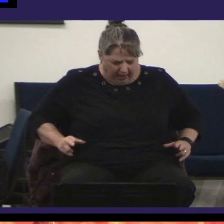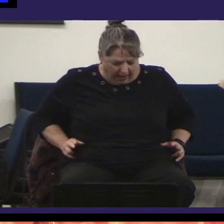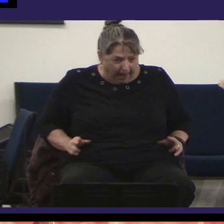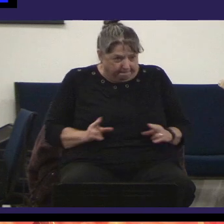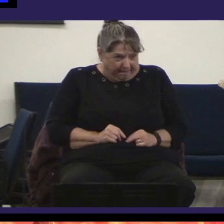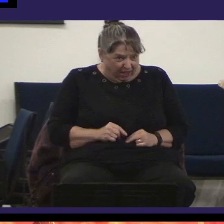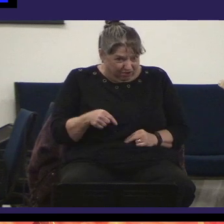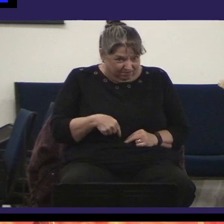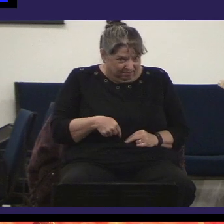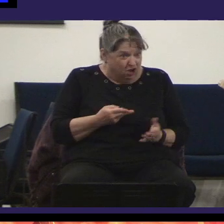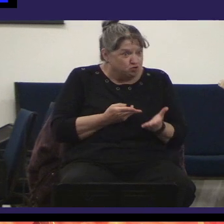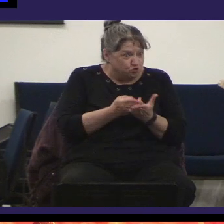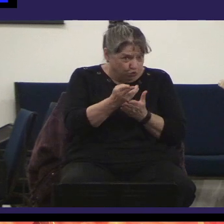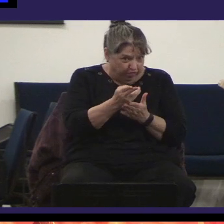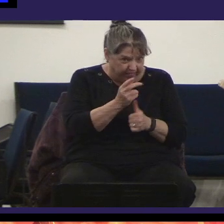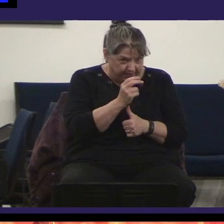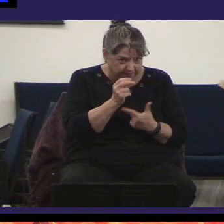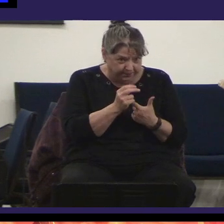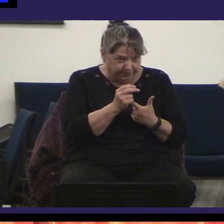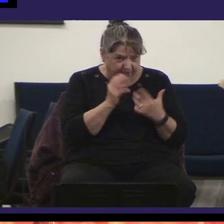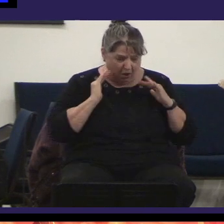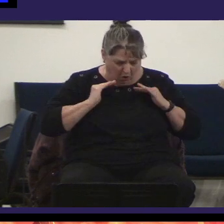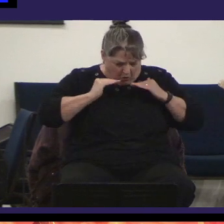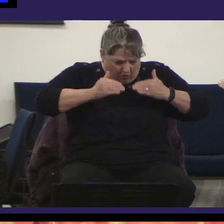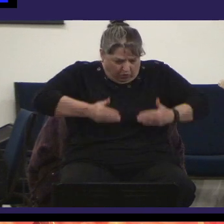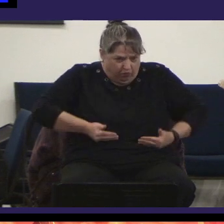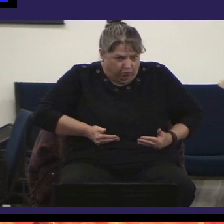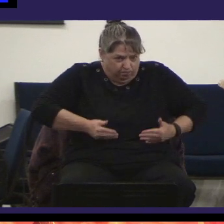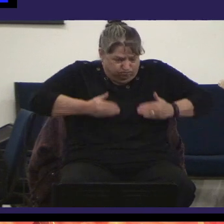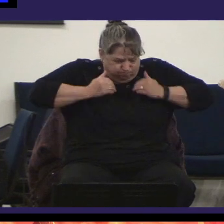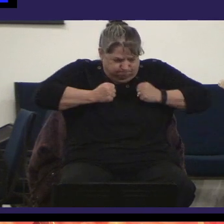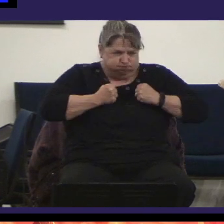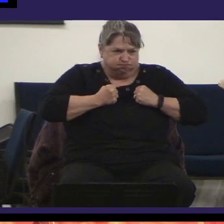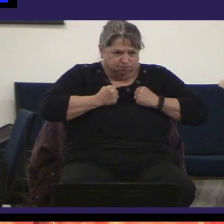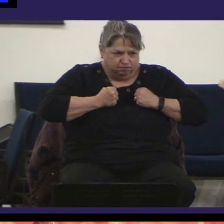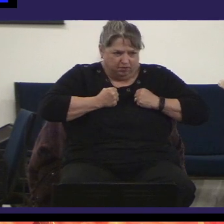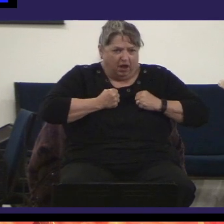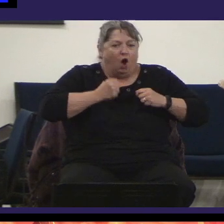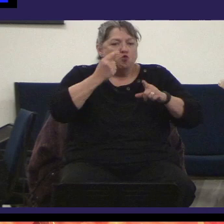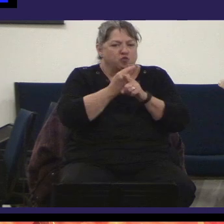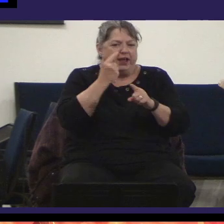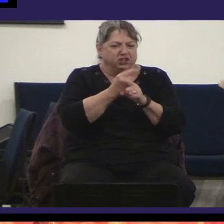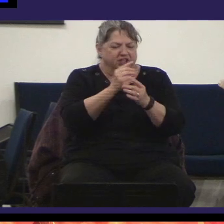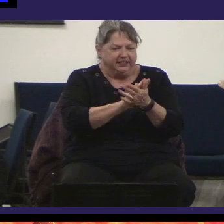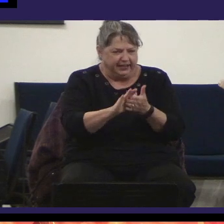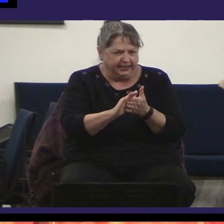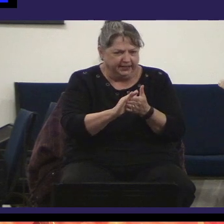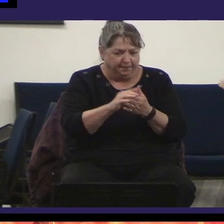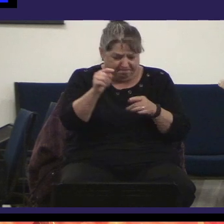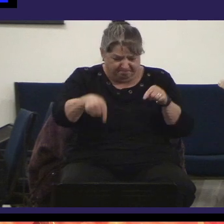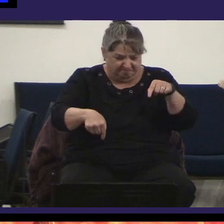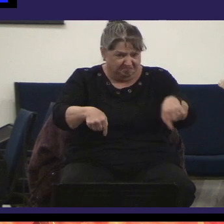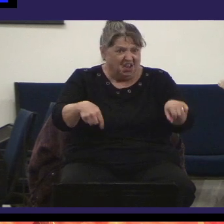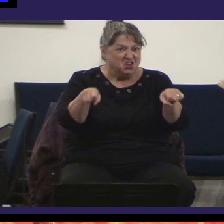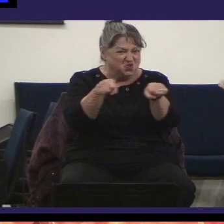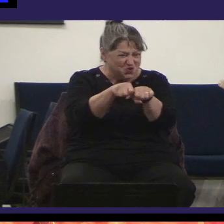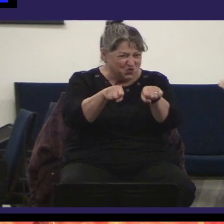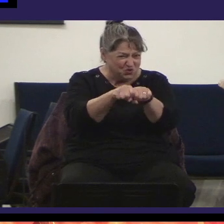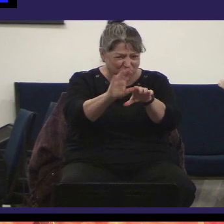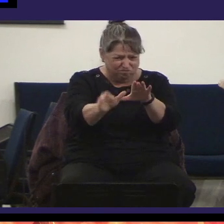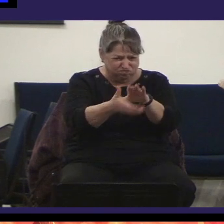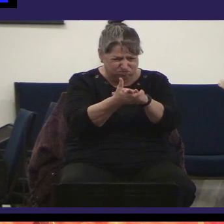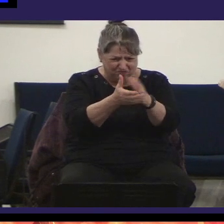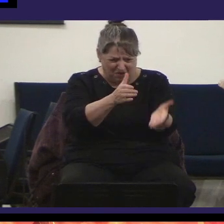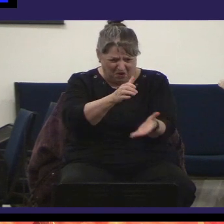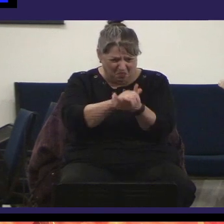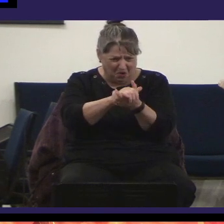your waist, with the breastplate of righteousness in place, and with your feet fitted with the readiness that comes from